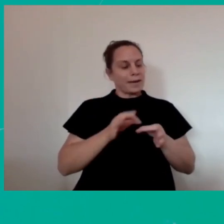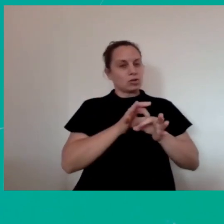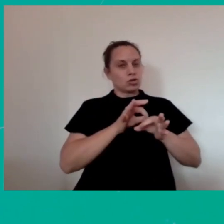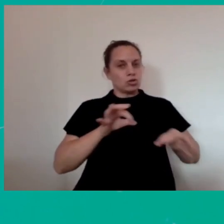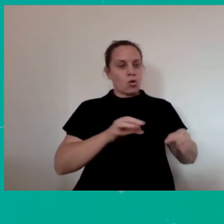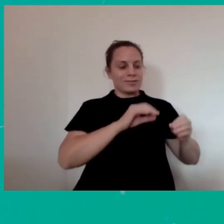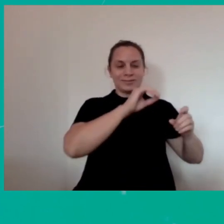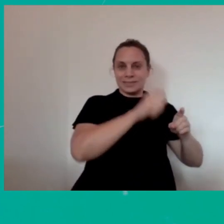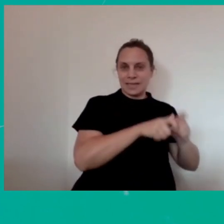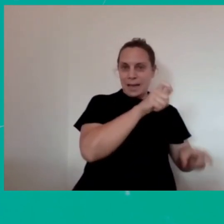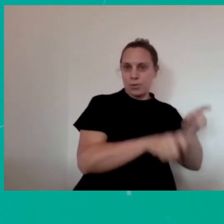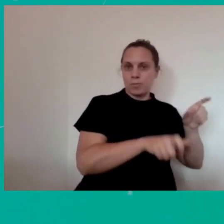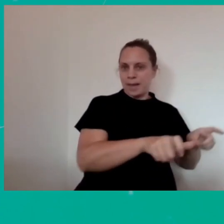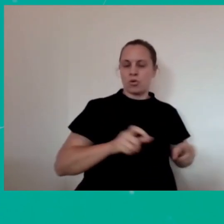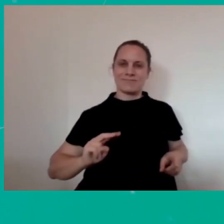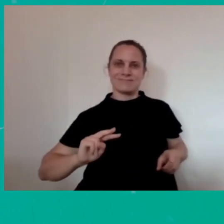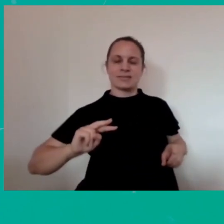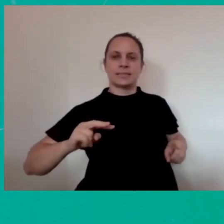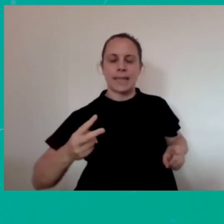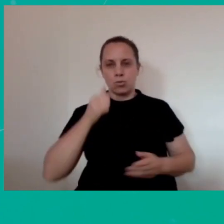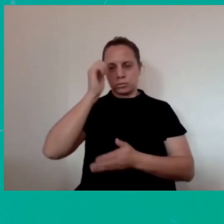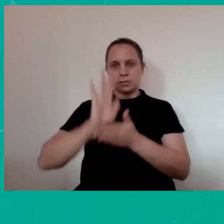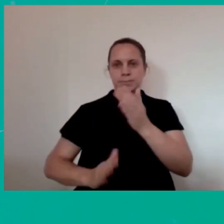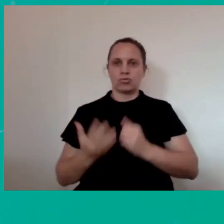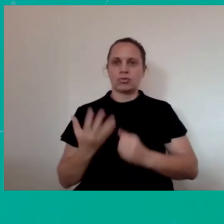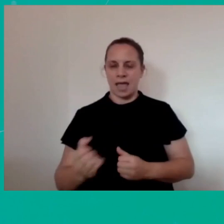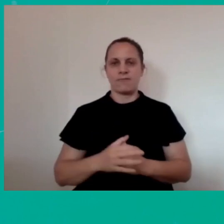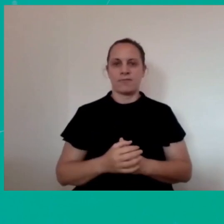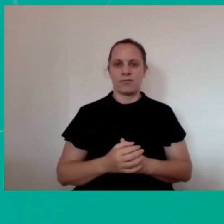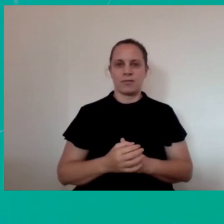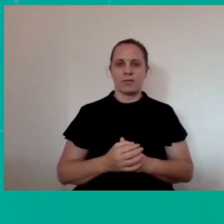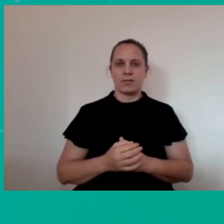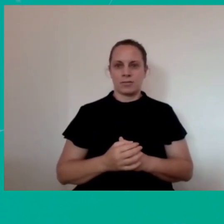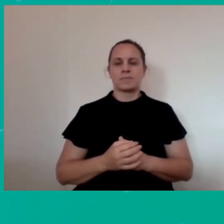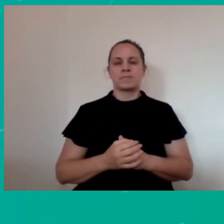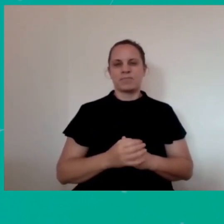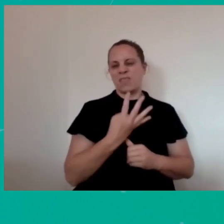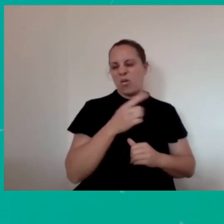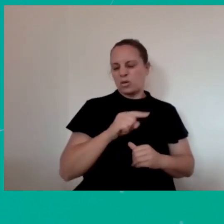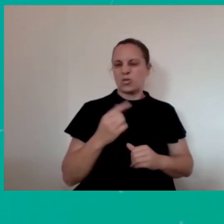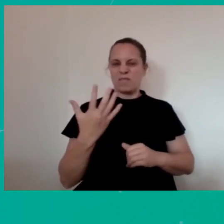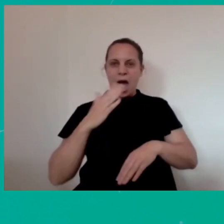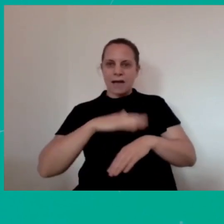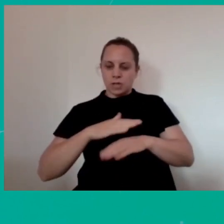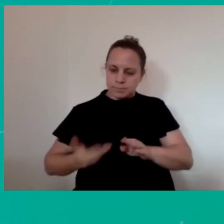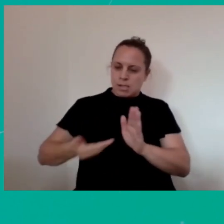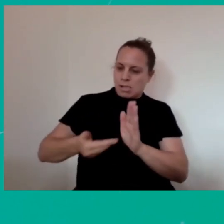people, increasing to between 4 and 5 times the rate for disabled women and